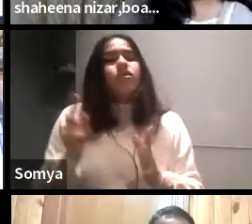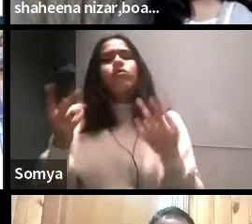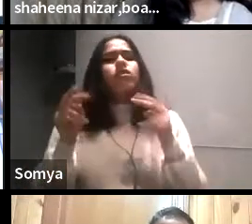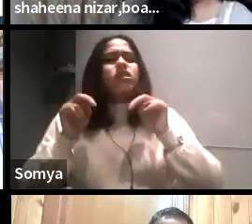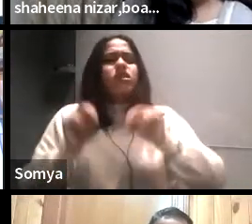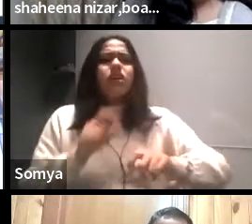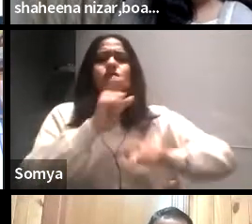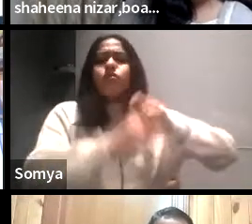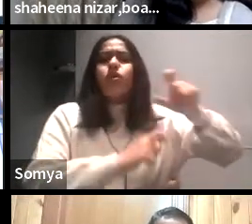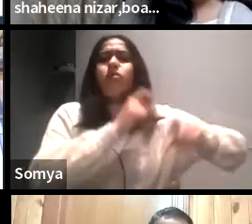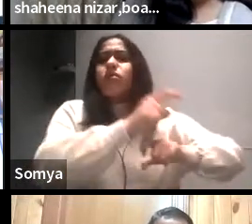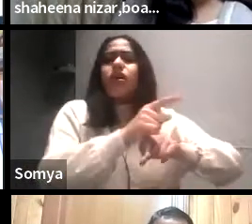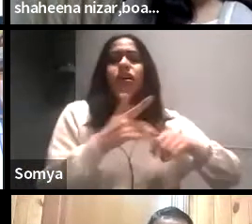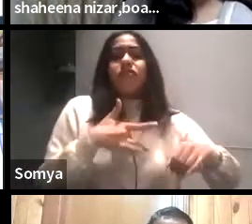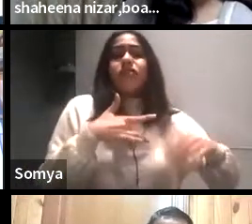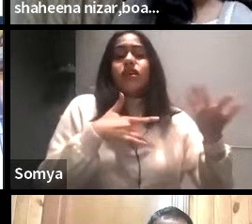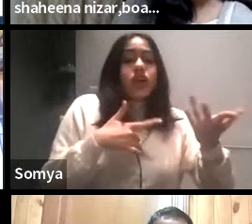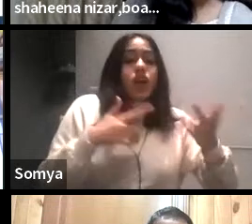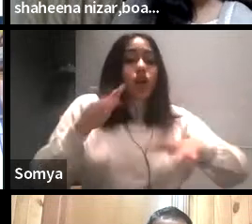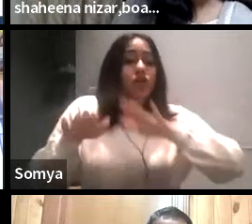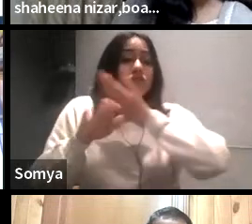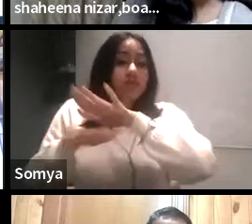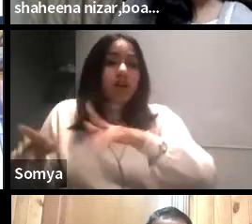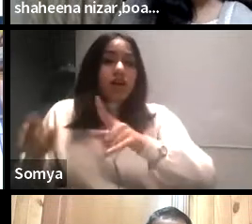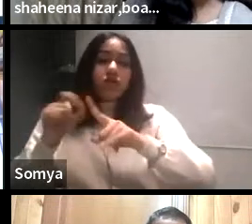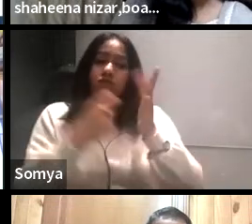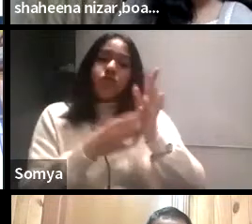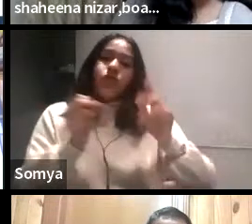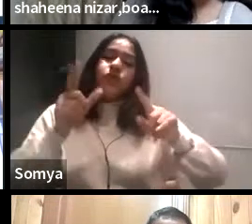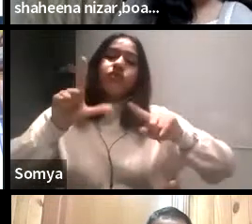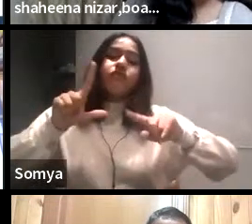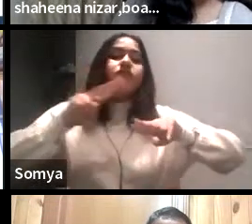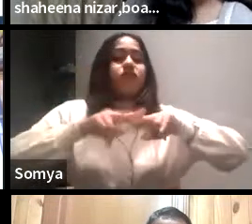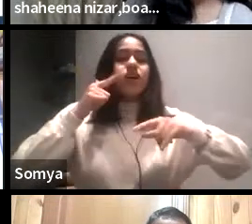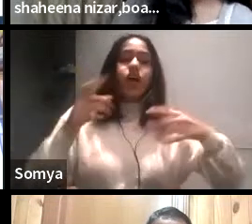of the corporates and the candidates' profile don't